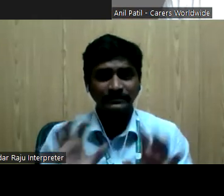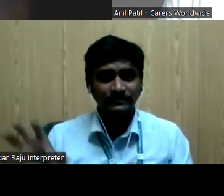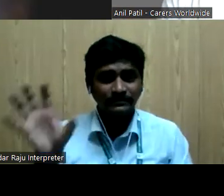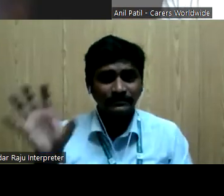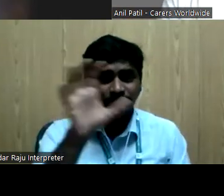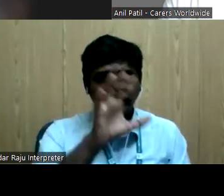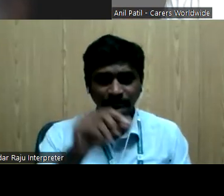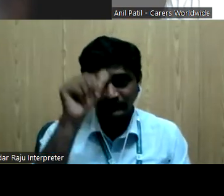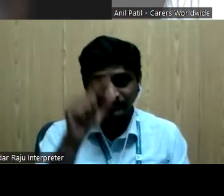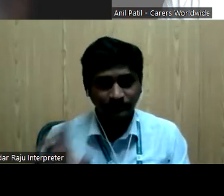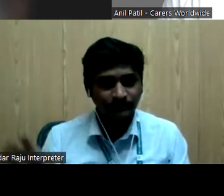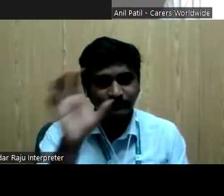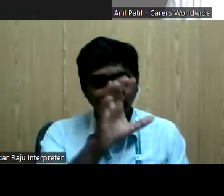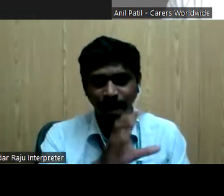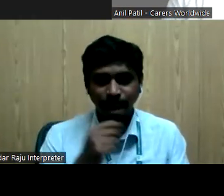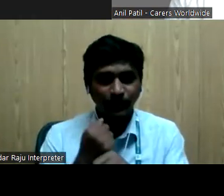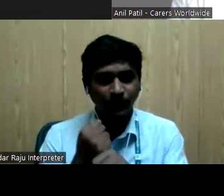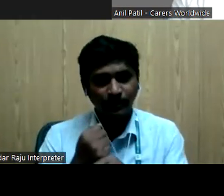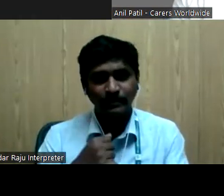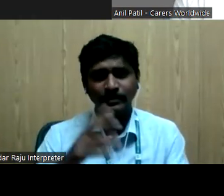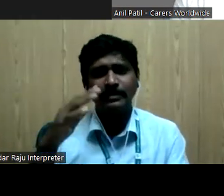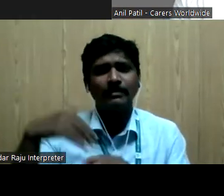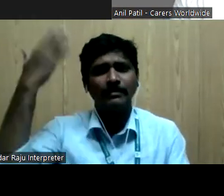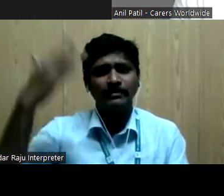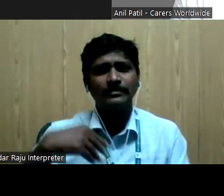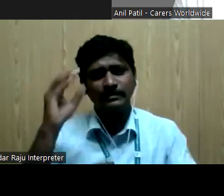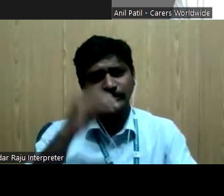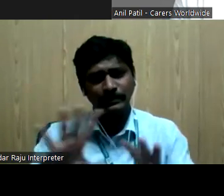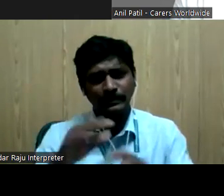share more about our work later. Thank you.